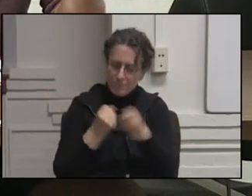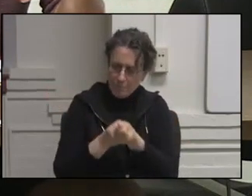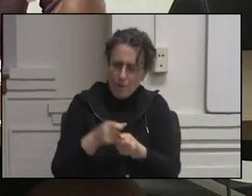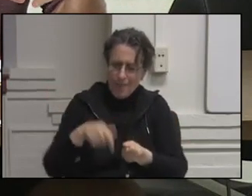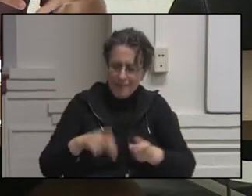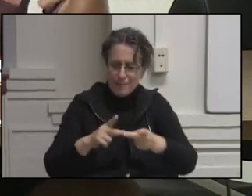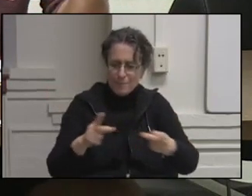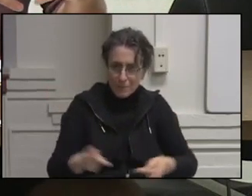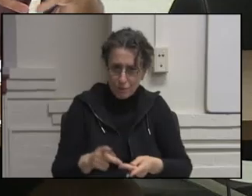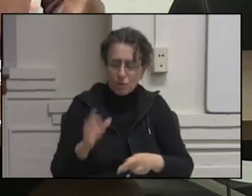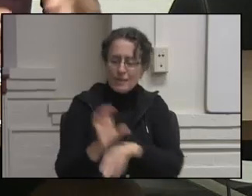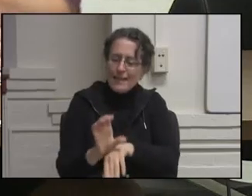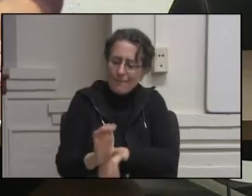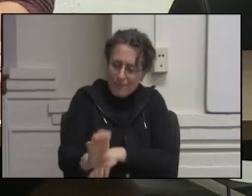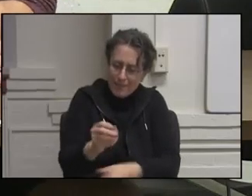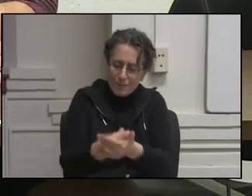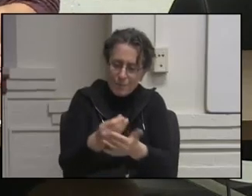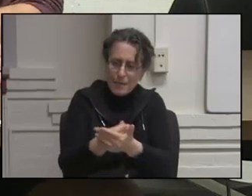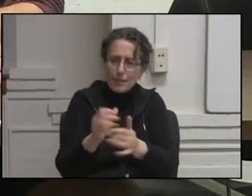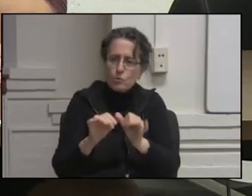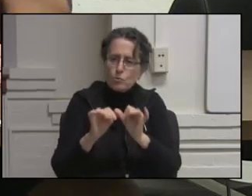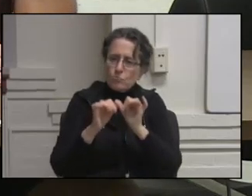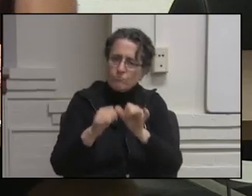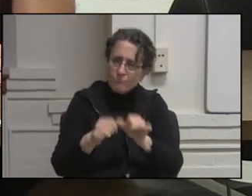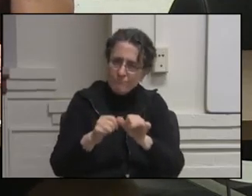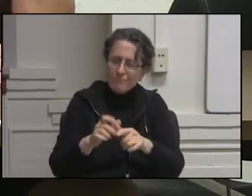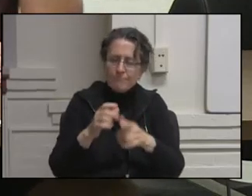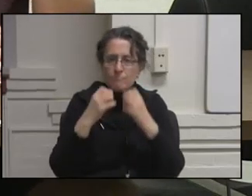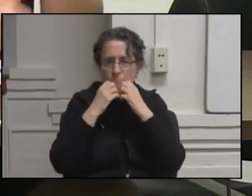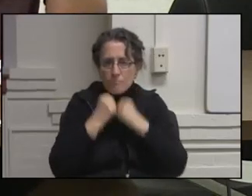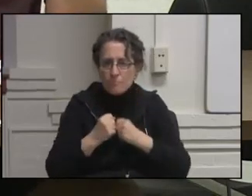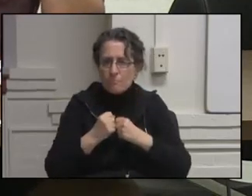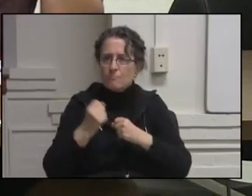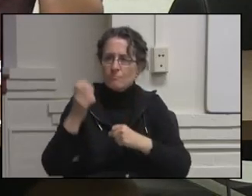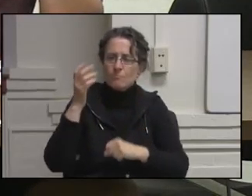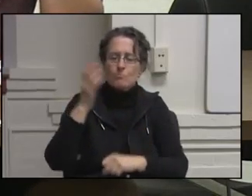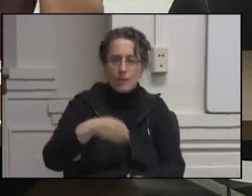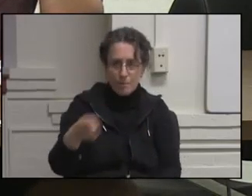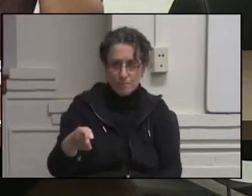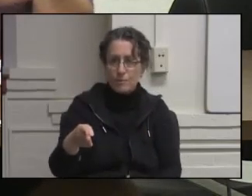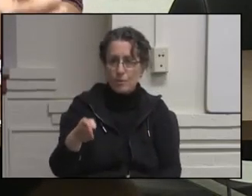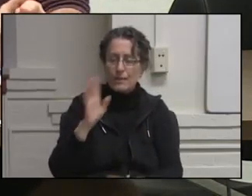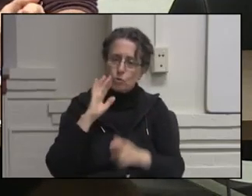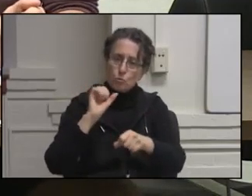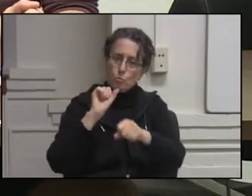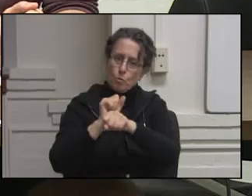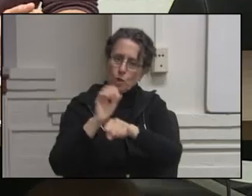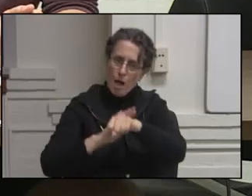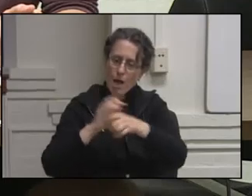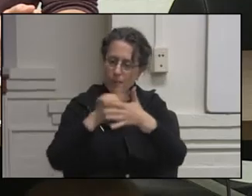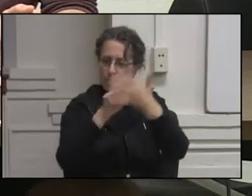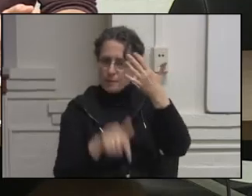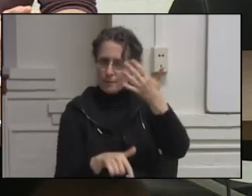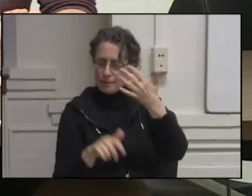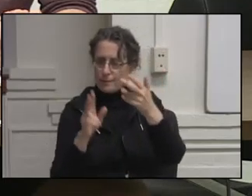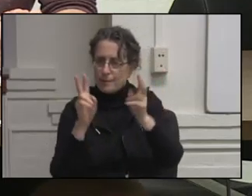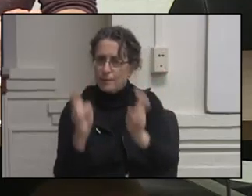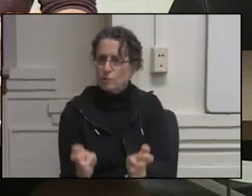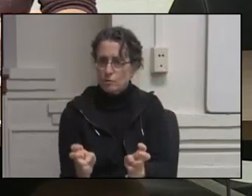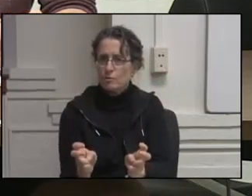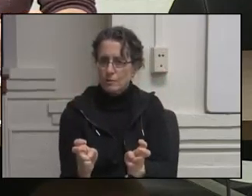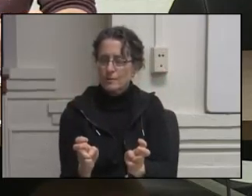new position that would focus specifically on some of these issues. So I think, I don't know, I took that as a